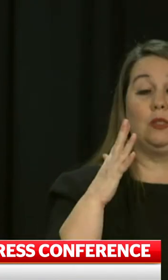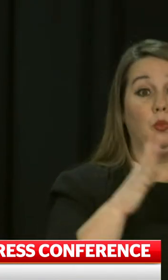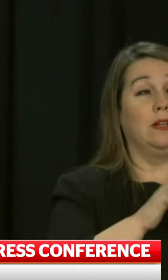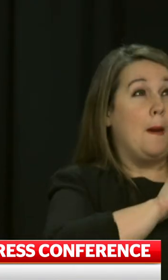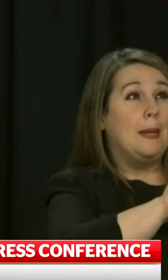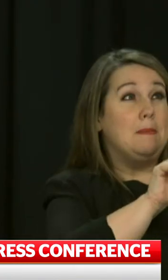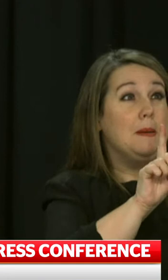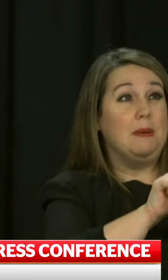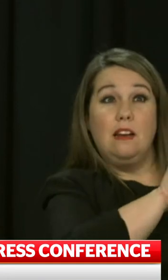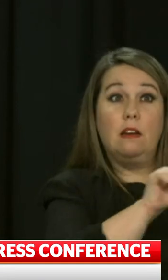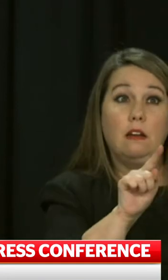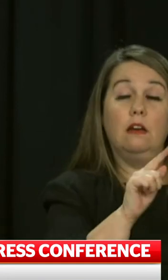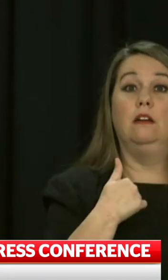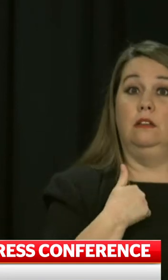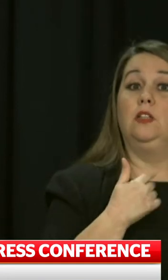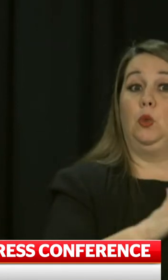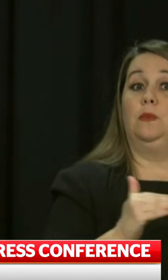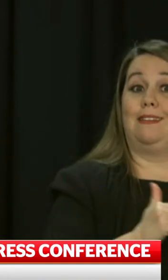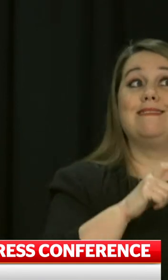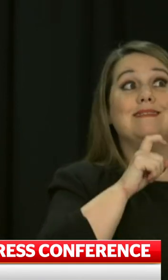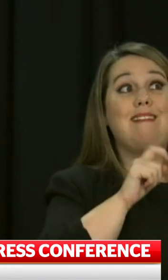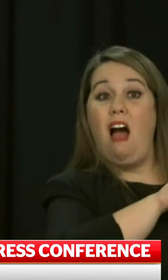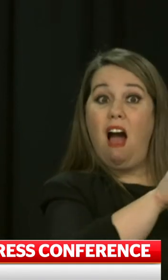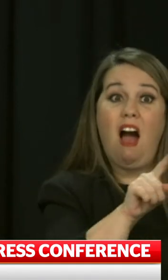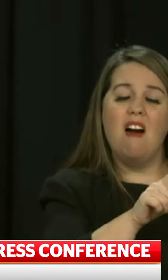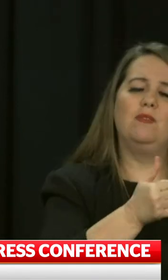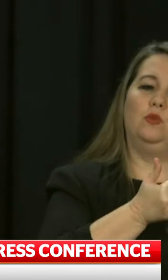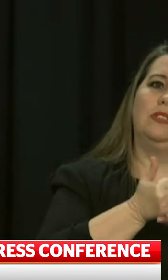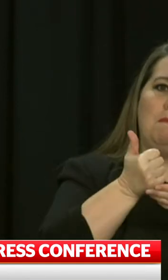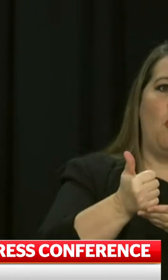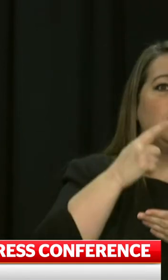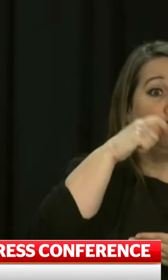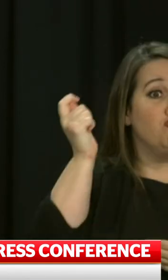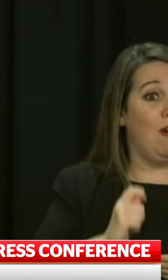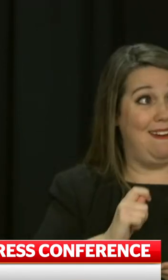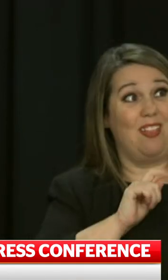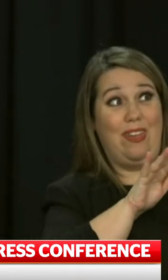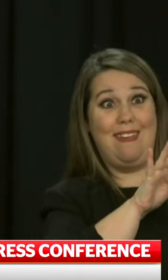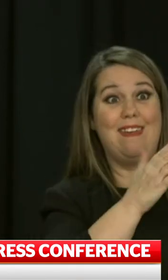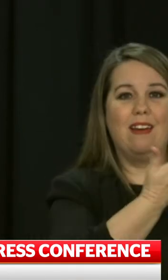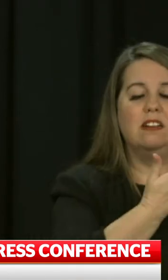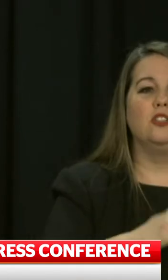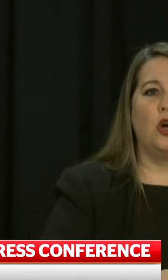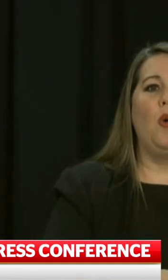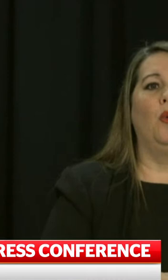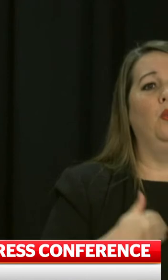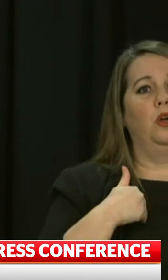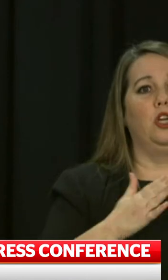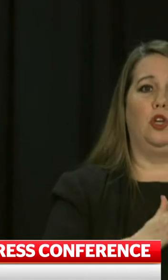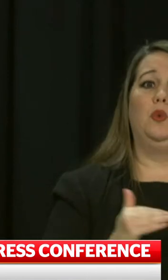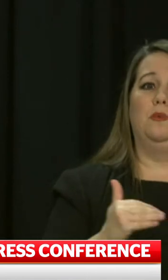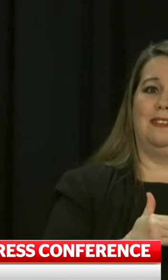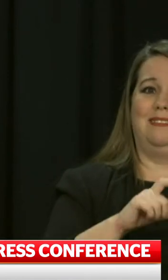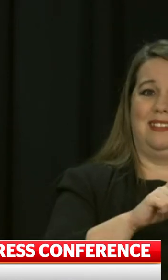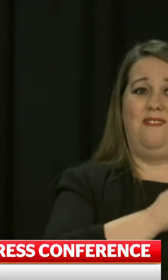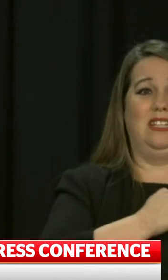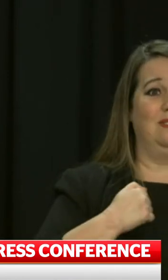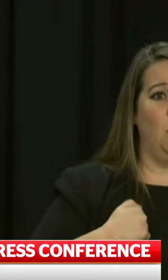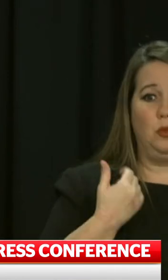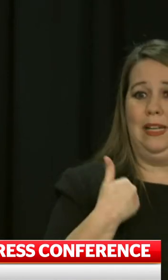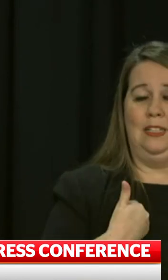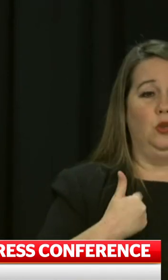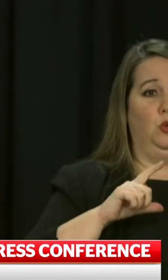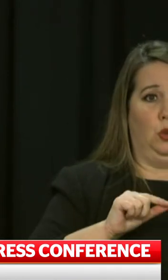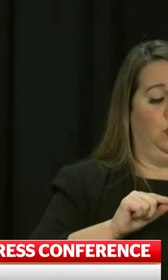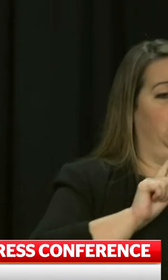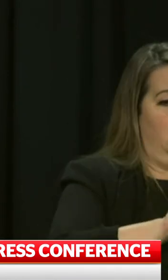UK to support Ukraine and Ukrainians. We need to be able to do a number of different things at once, and that means making